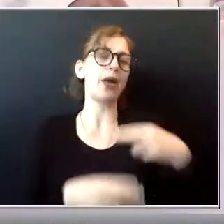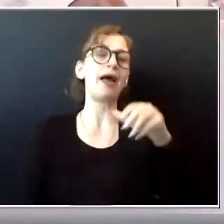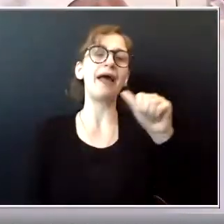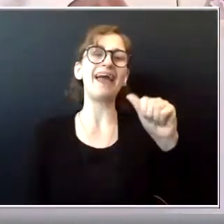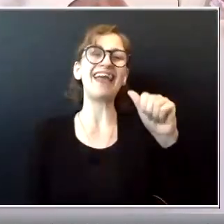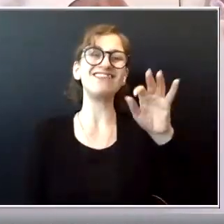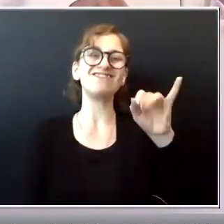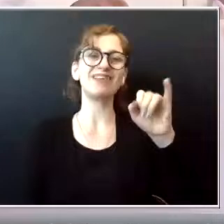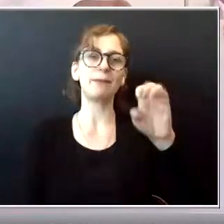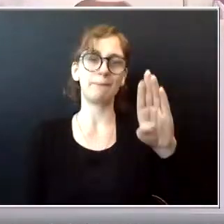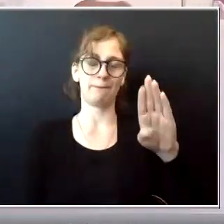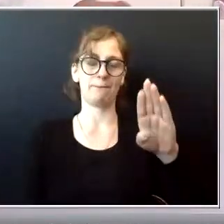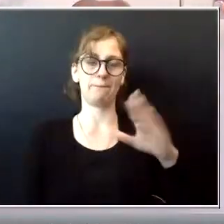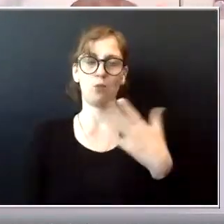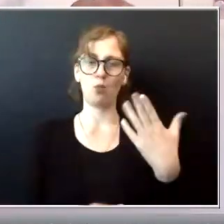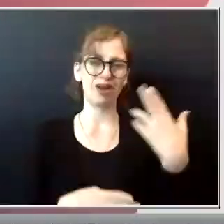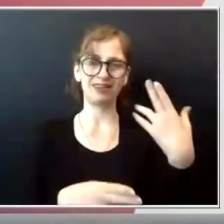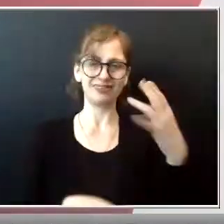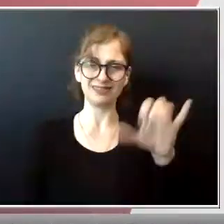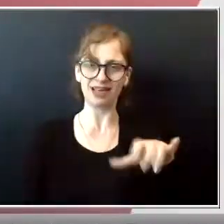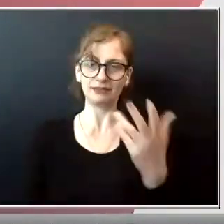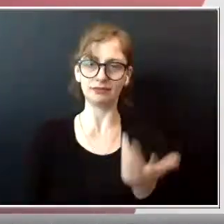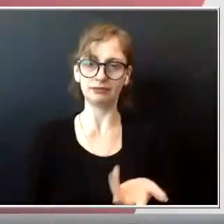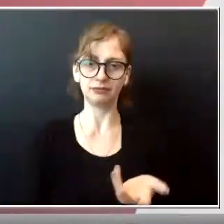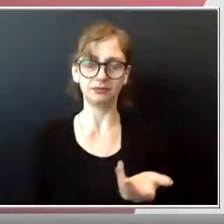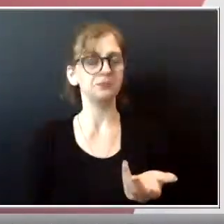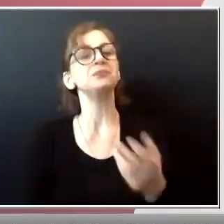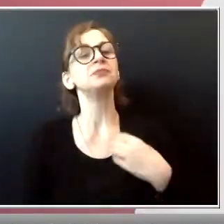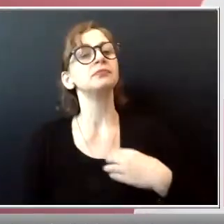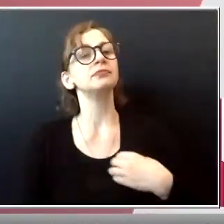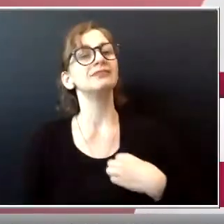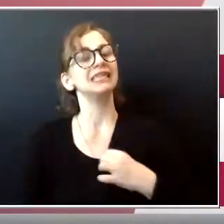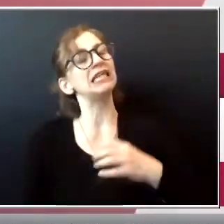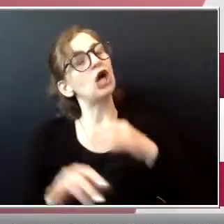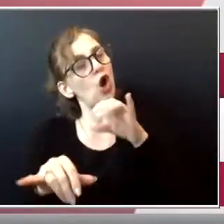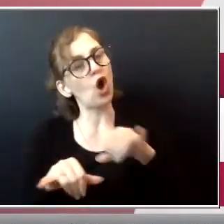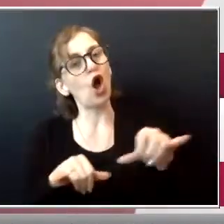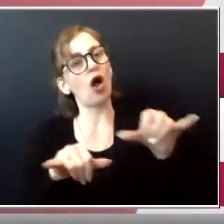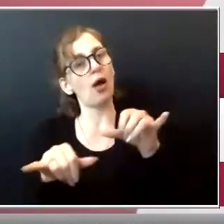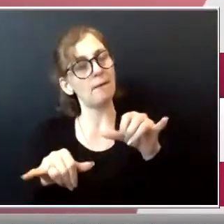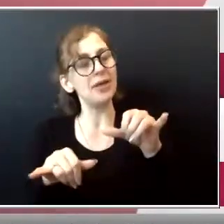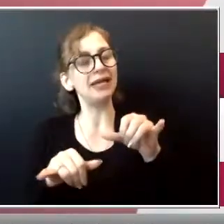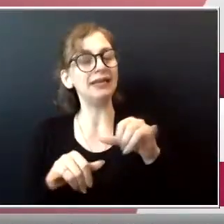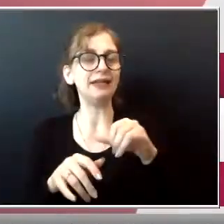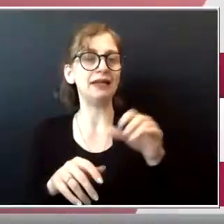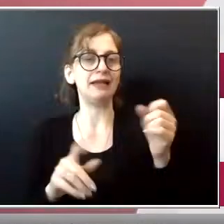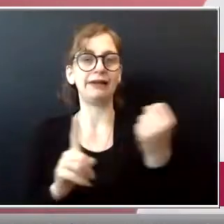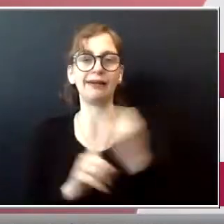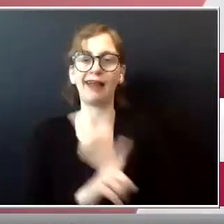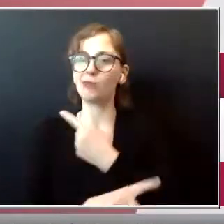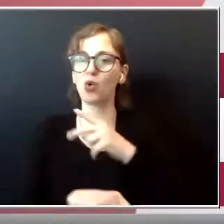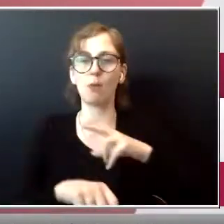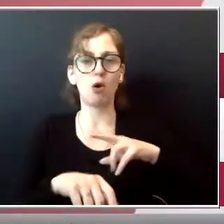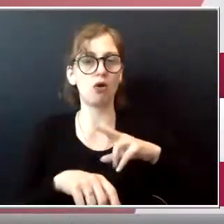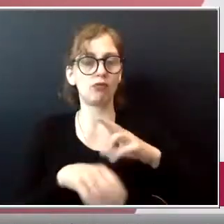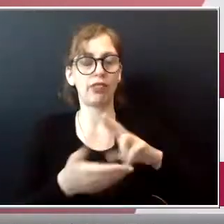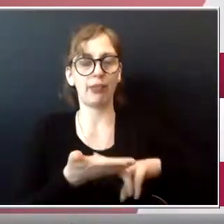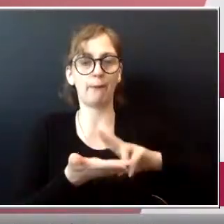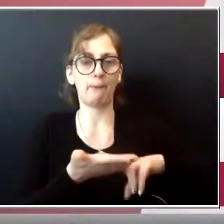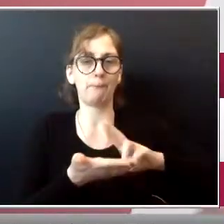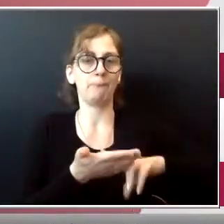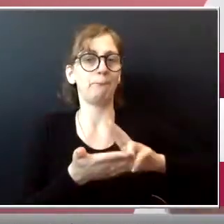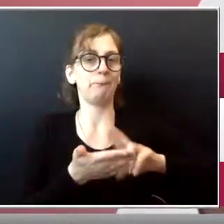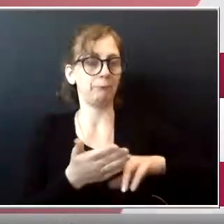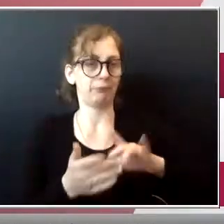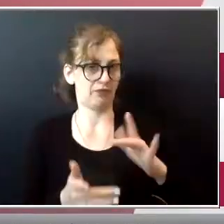AFib? AFib is a very common and the most common abnormal rhythm of the heart. It's what's happening is normally the upper